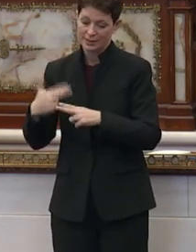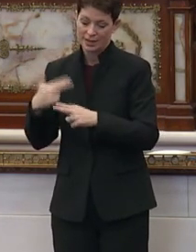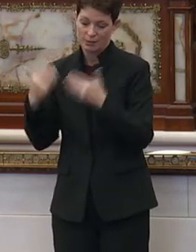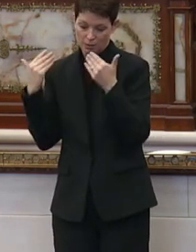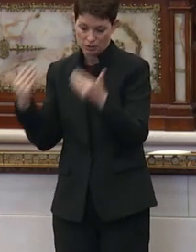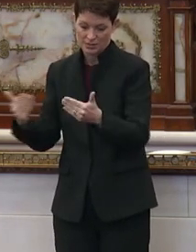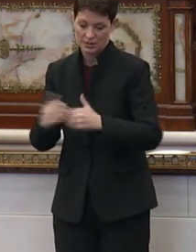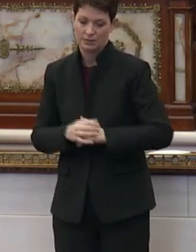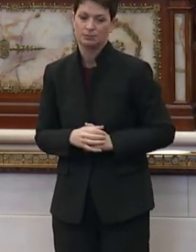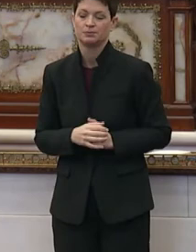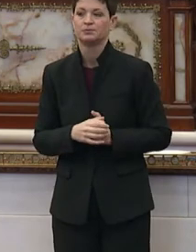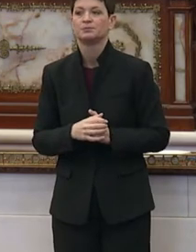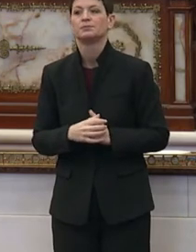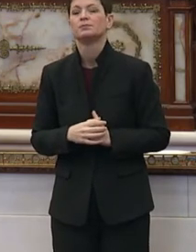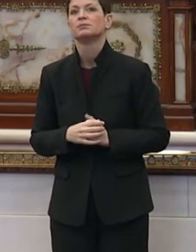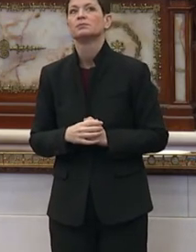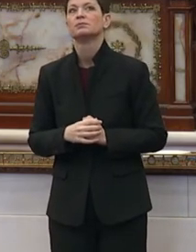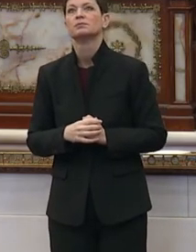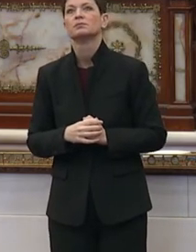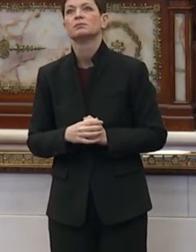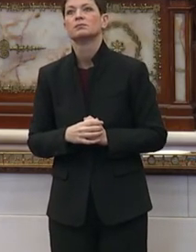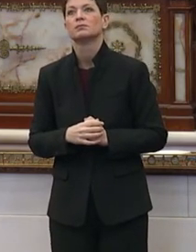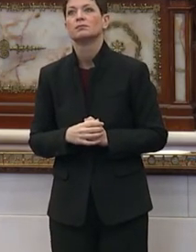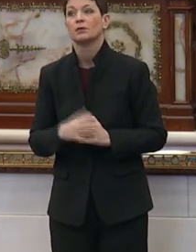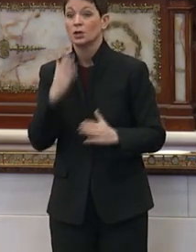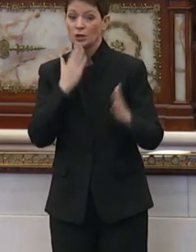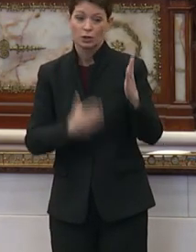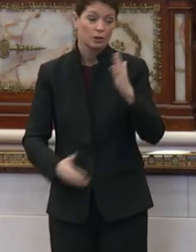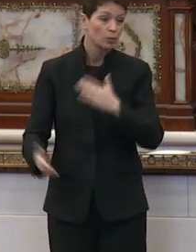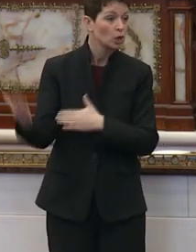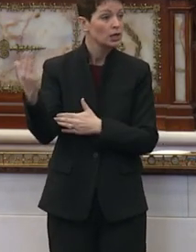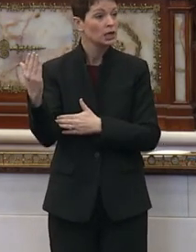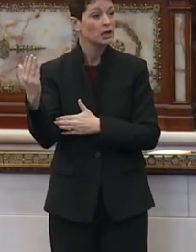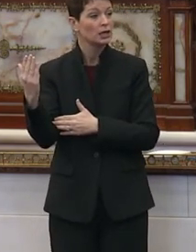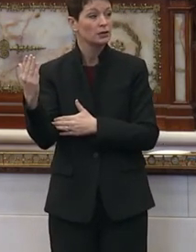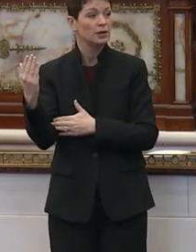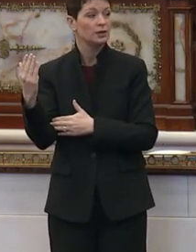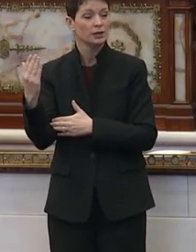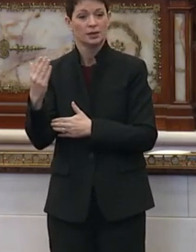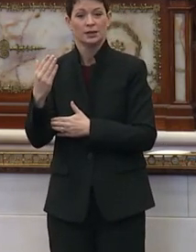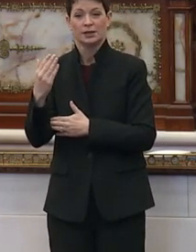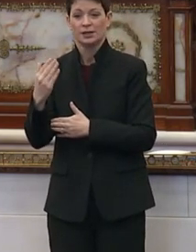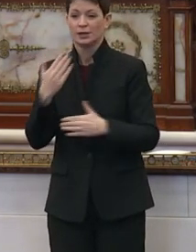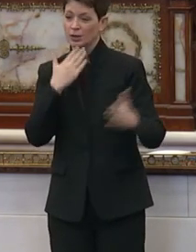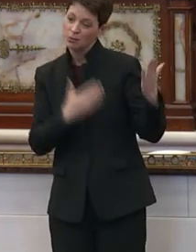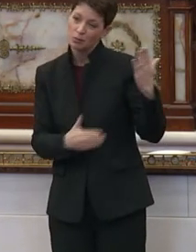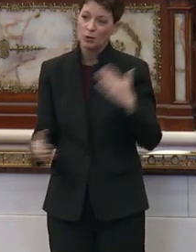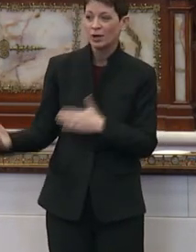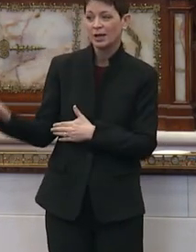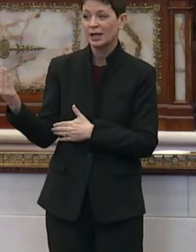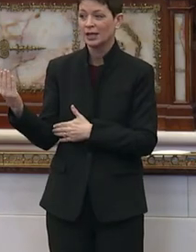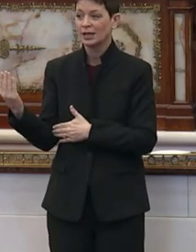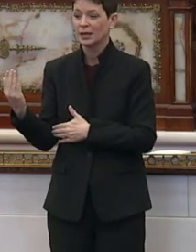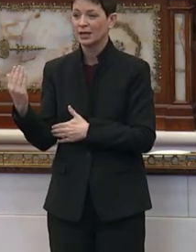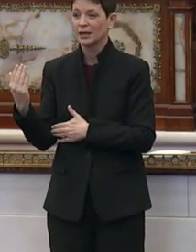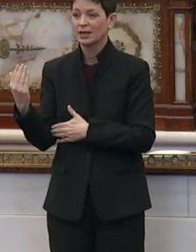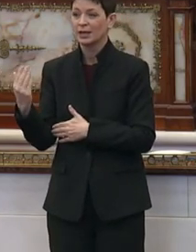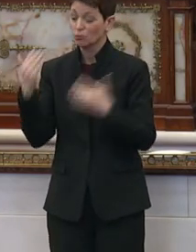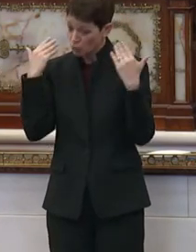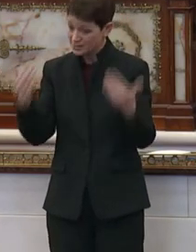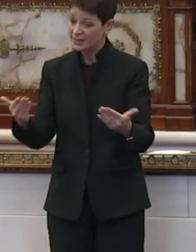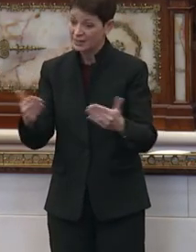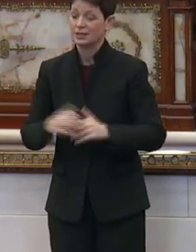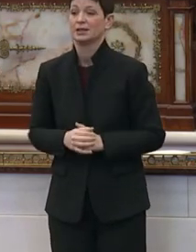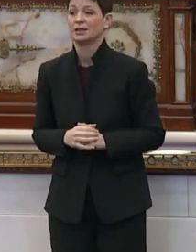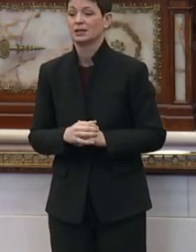record, and please proceed with your testimony. Good morning. Good morning. Good morning. Please